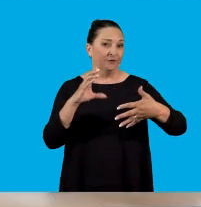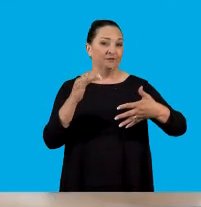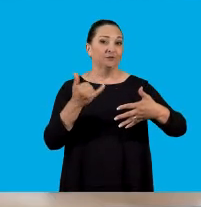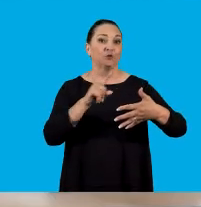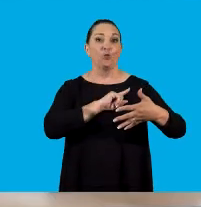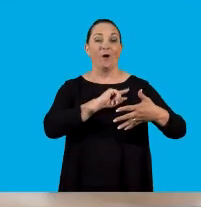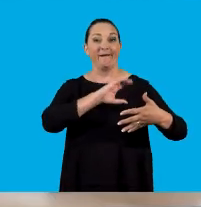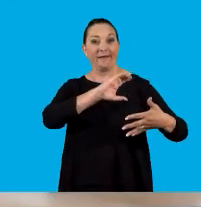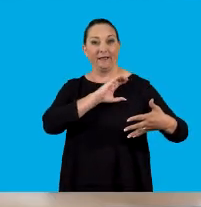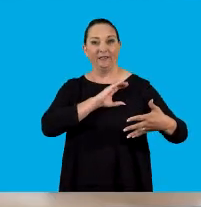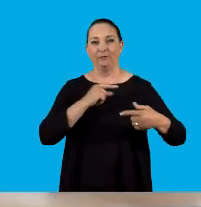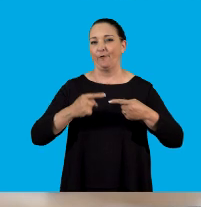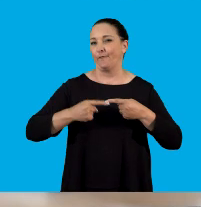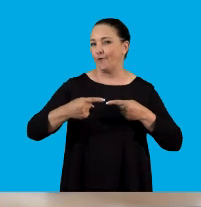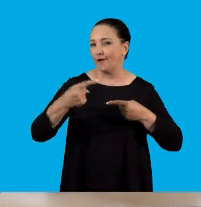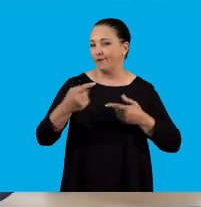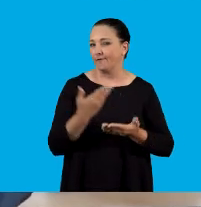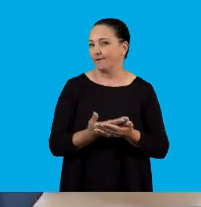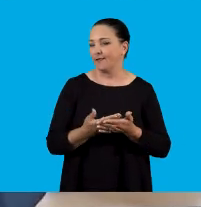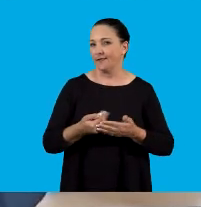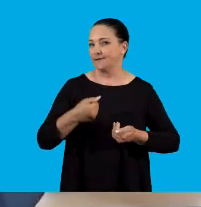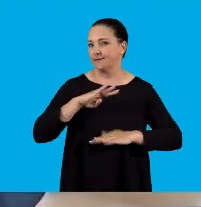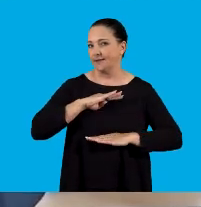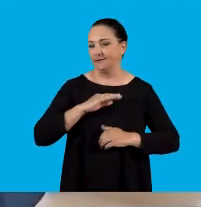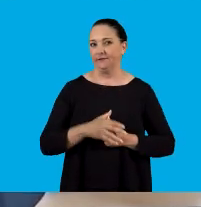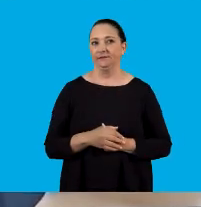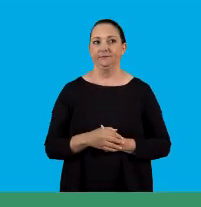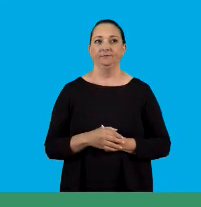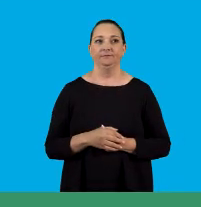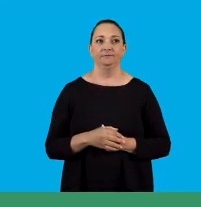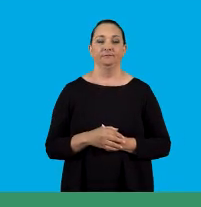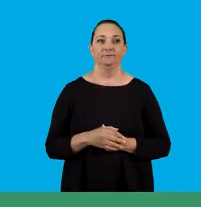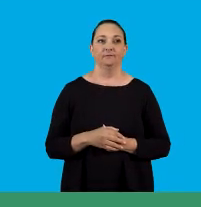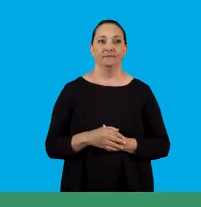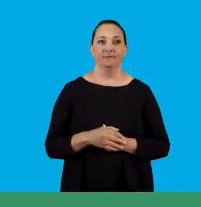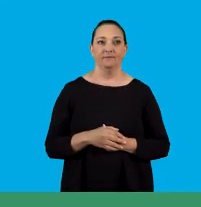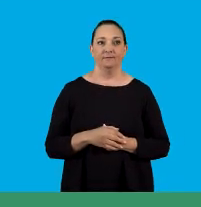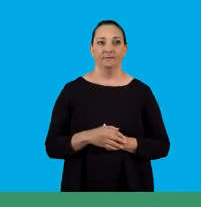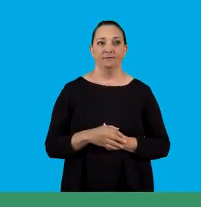are forever satisfied? So the element becomes now total